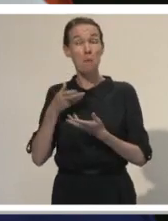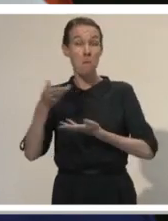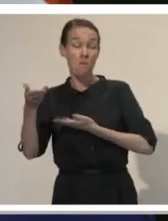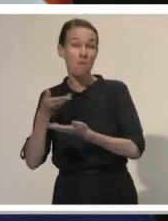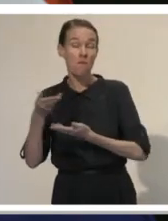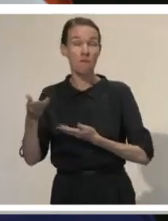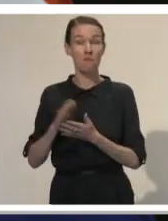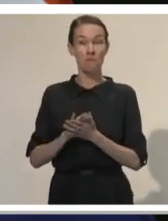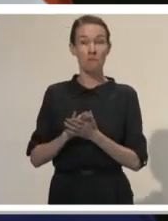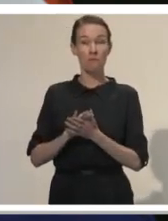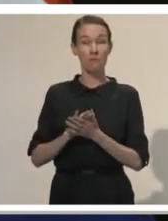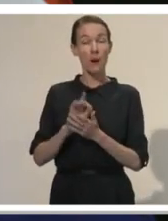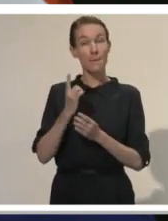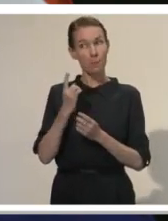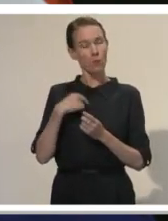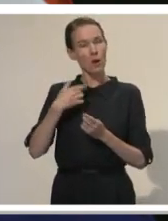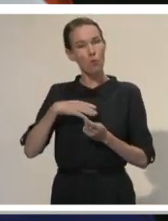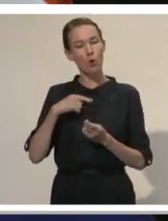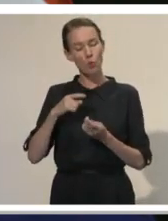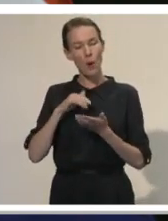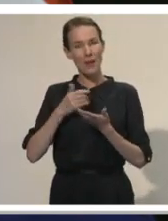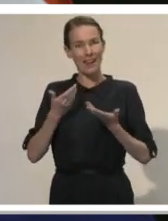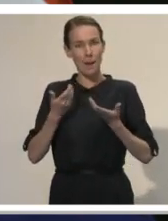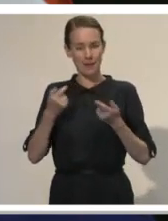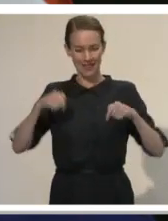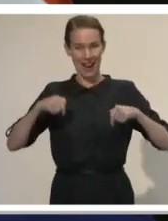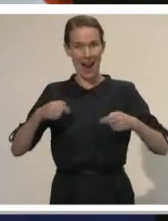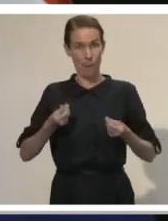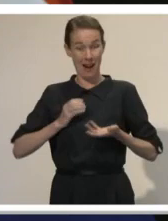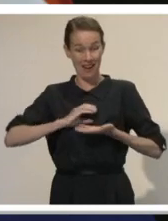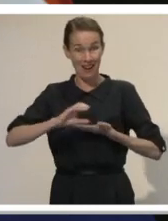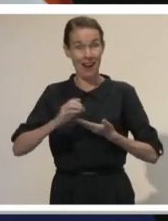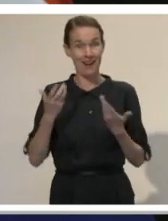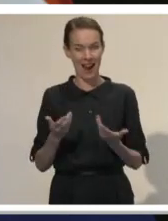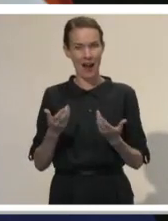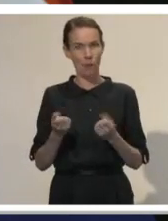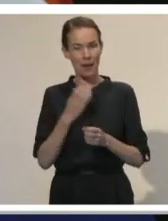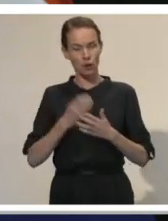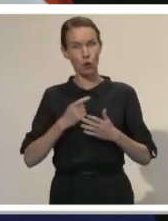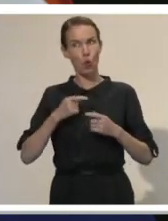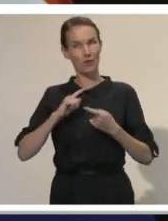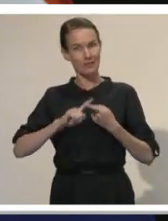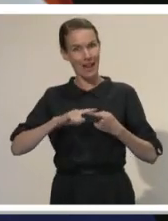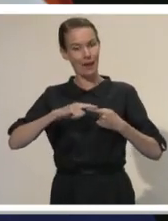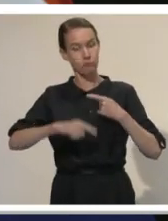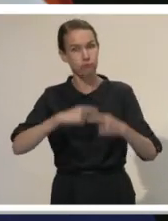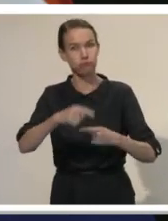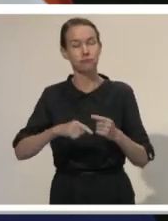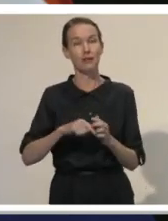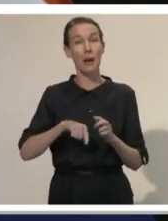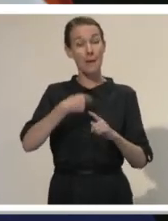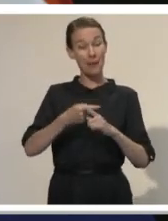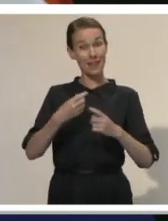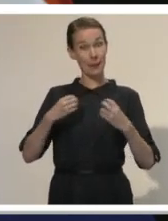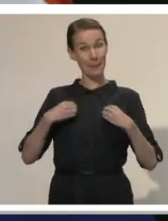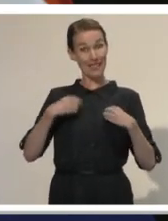about being able to assist cash flow for some of those entities if that's the position they're in, but also around viability of an entity, we need to